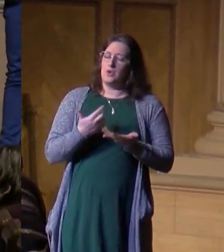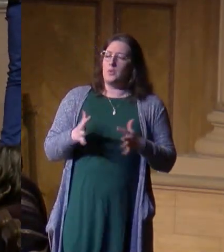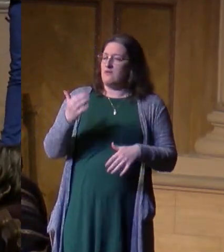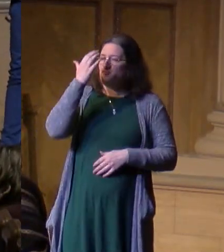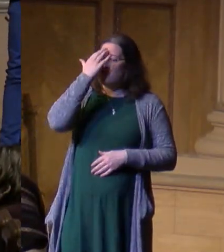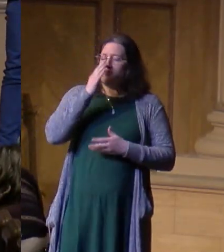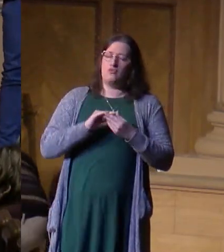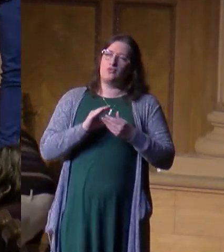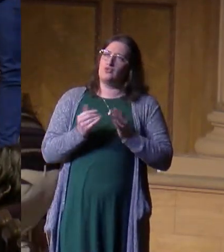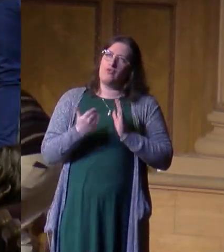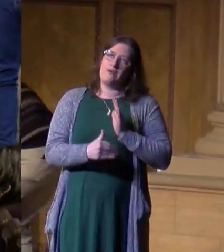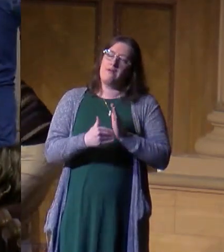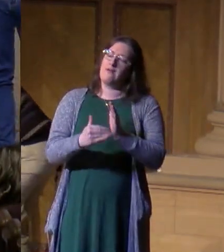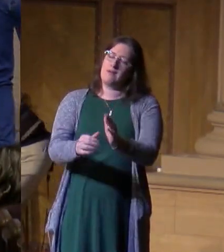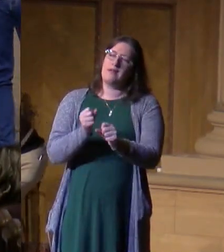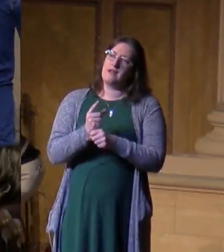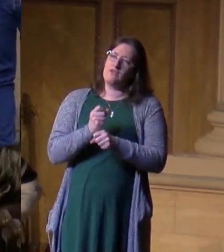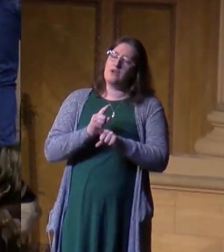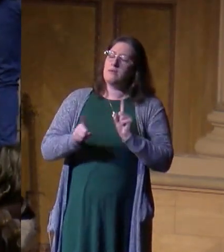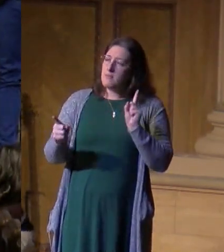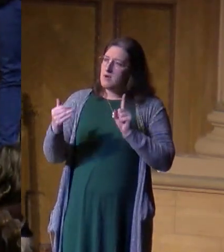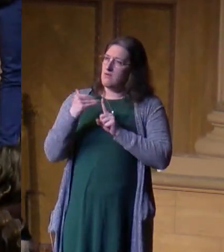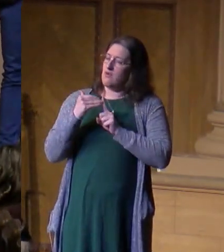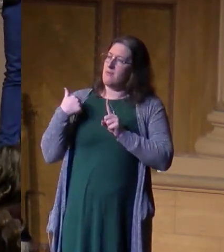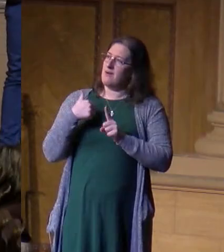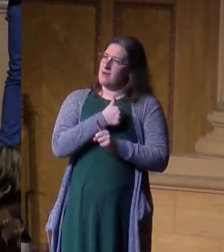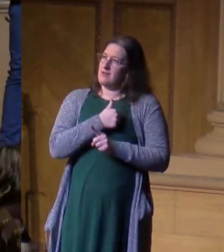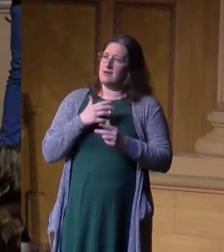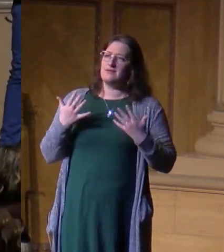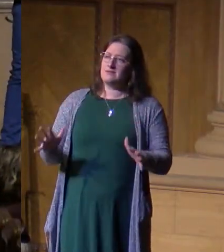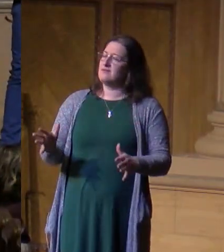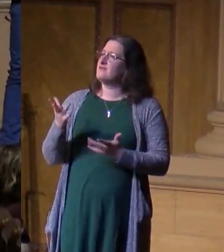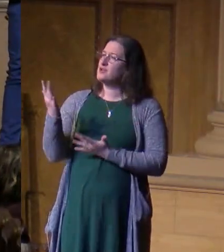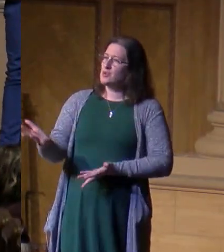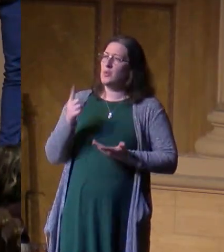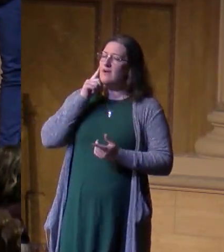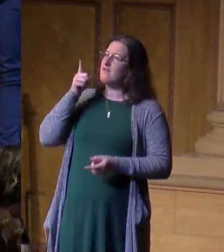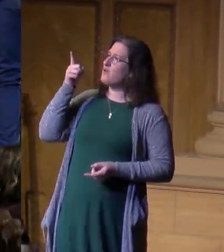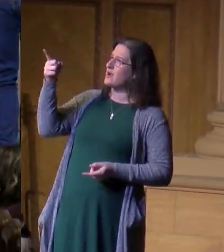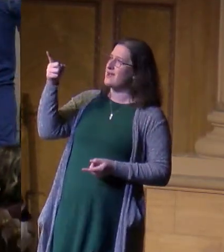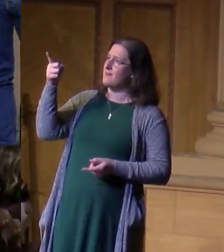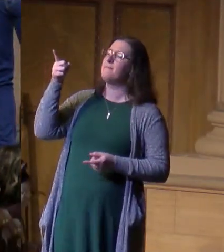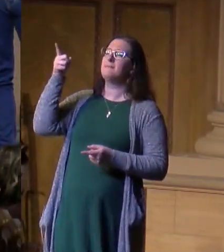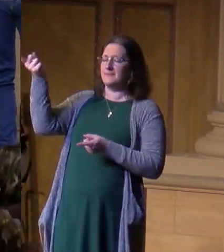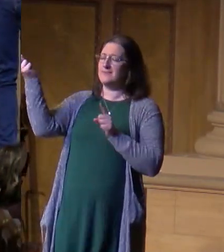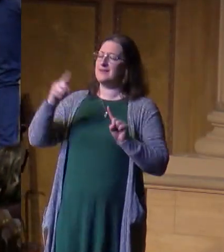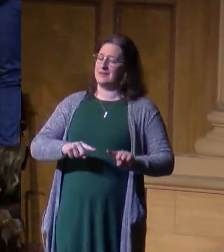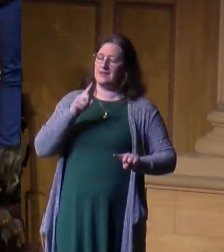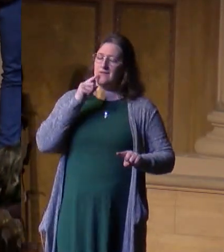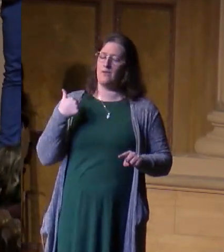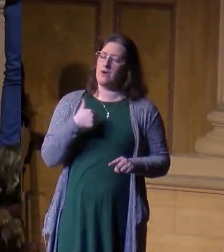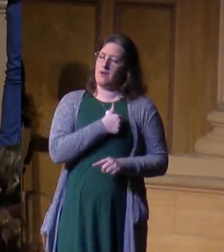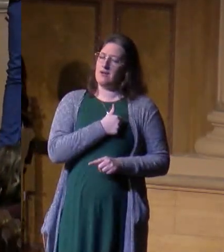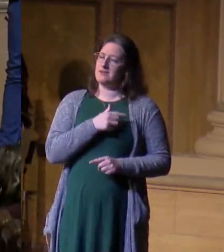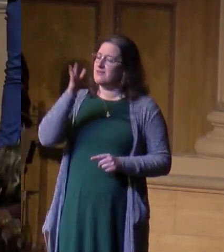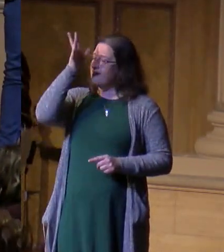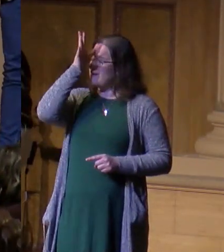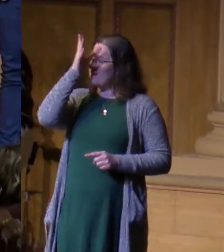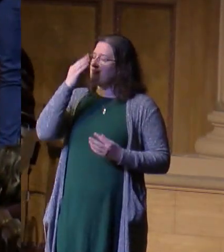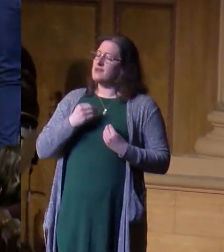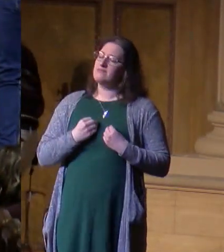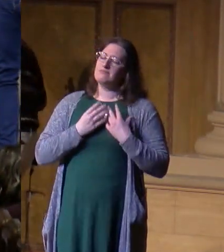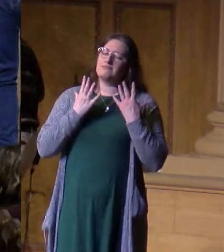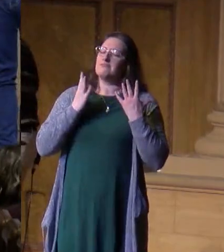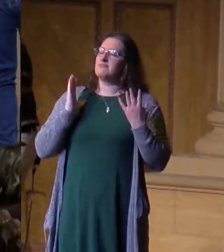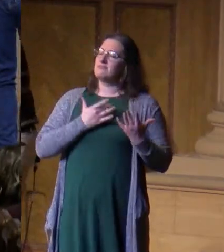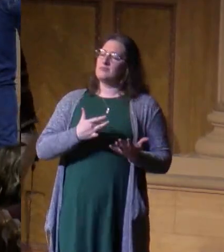As we were reminded, he is the one we've waited for. And he came for us. Father, would you renew our hearts with hope and joy tonight as we dwell